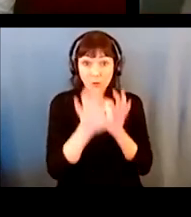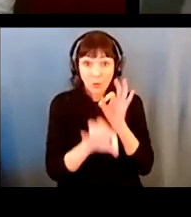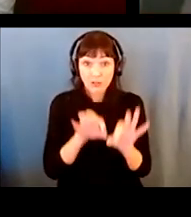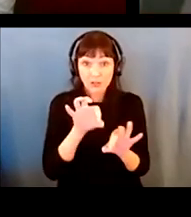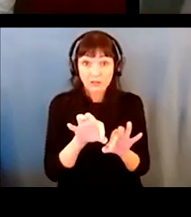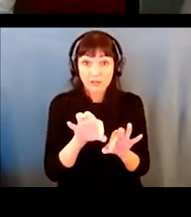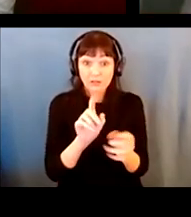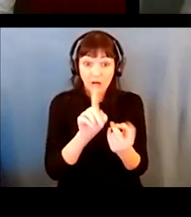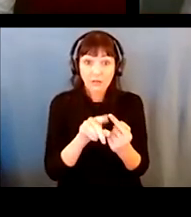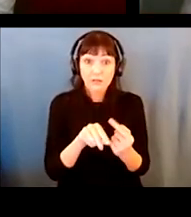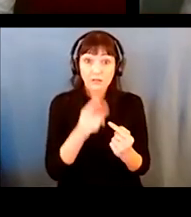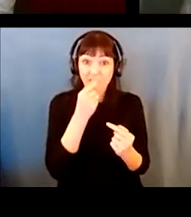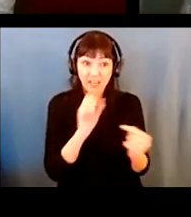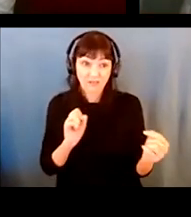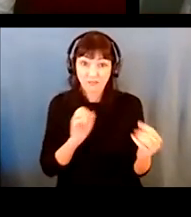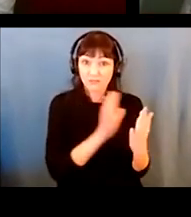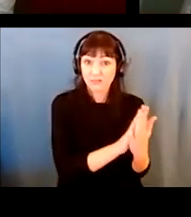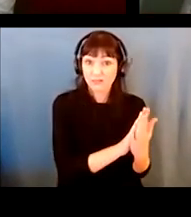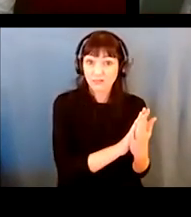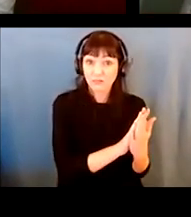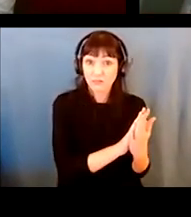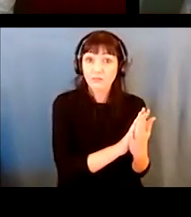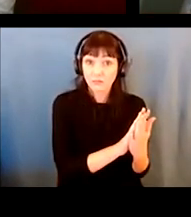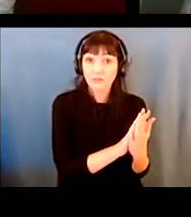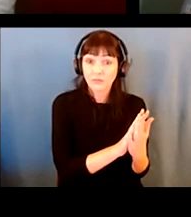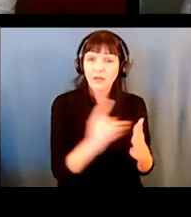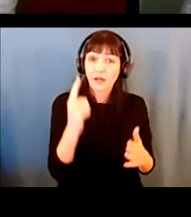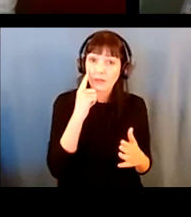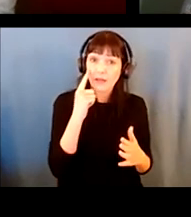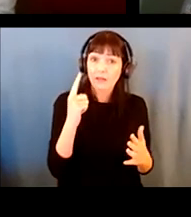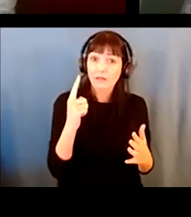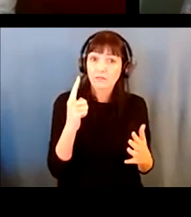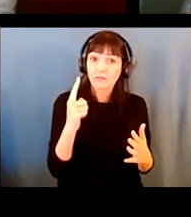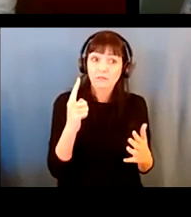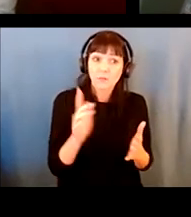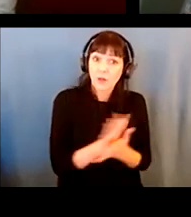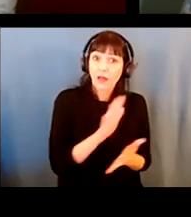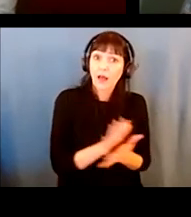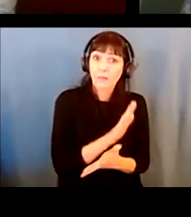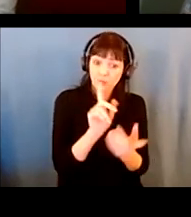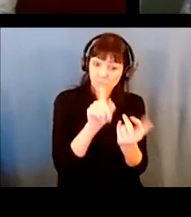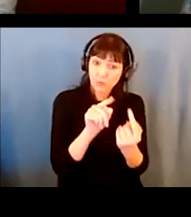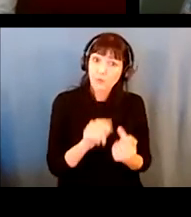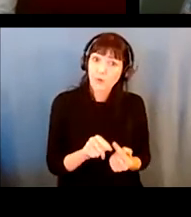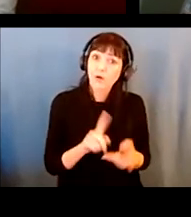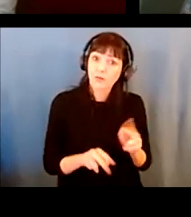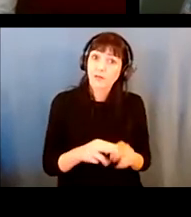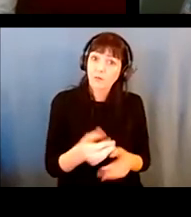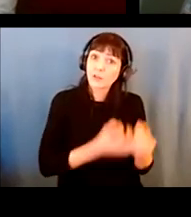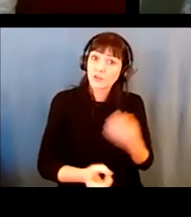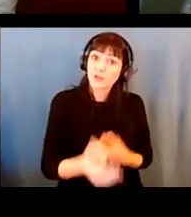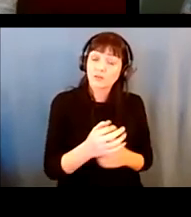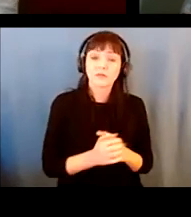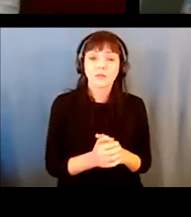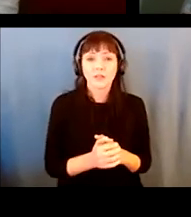all, you know, we're all open to being there to answer questions if they come at us. So thanks a lot. I